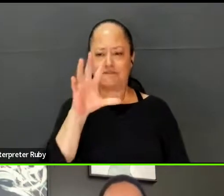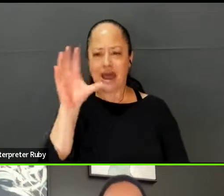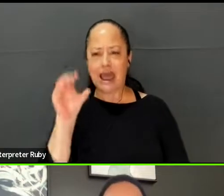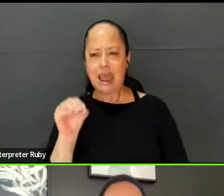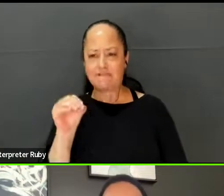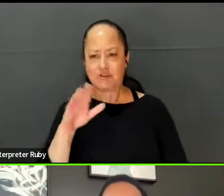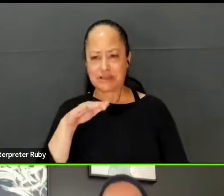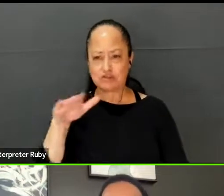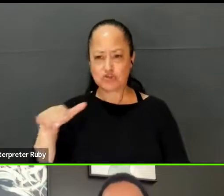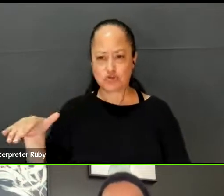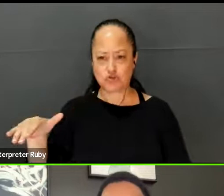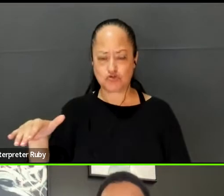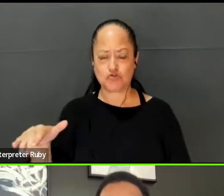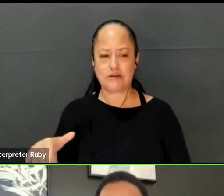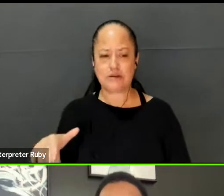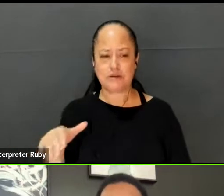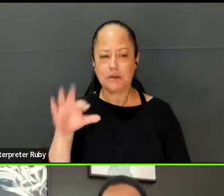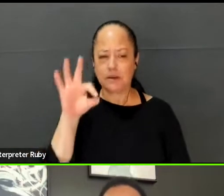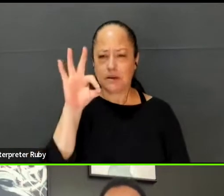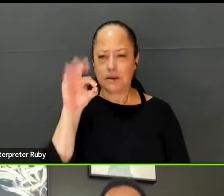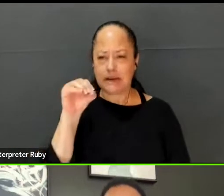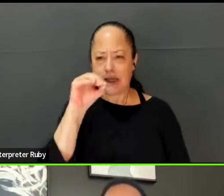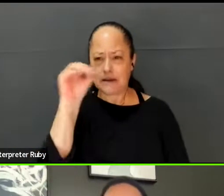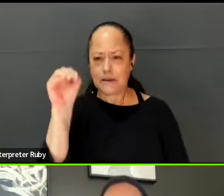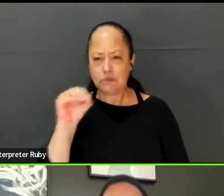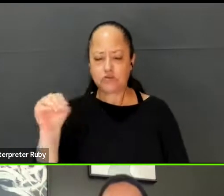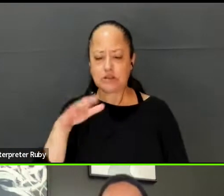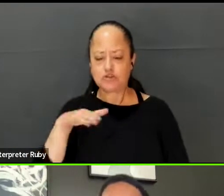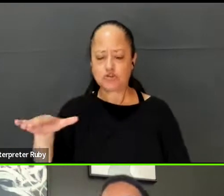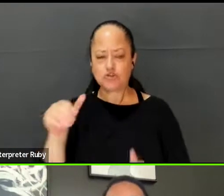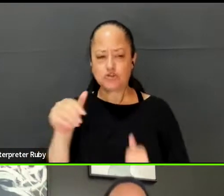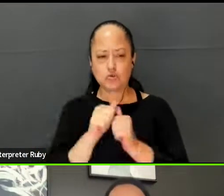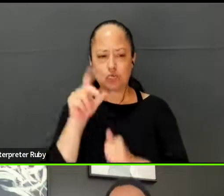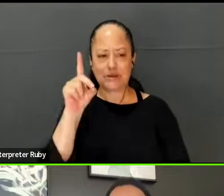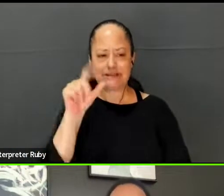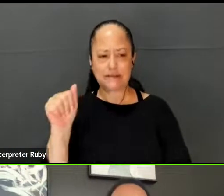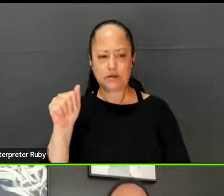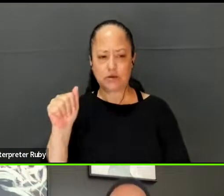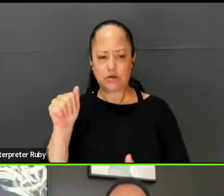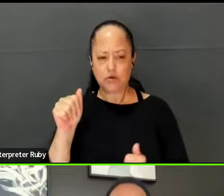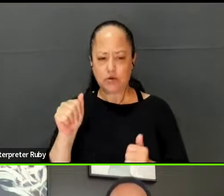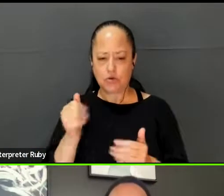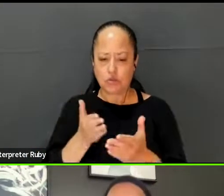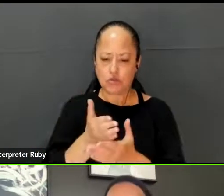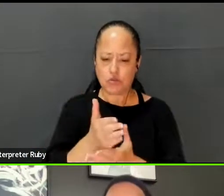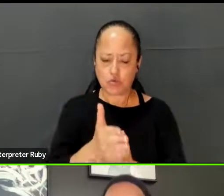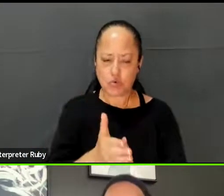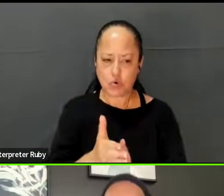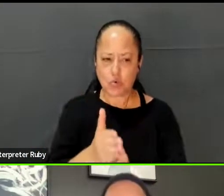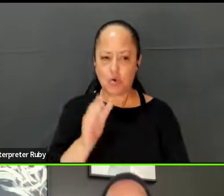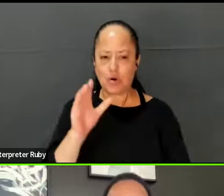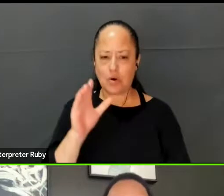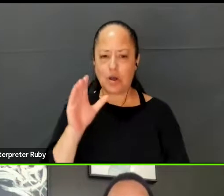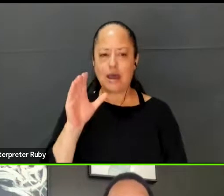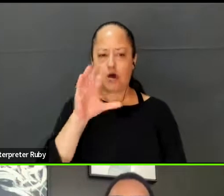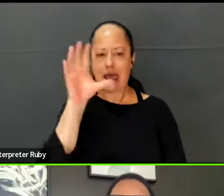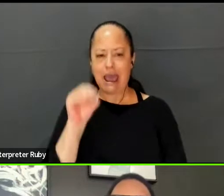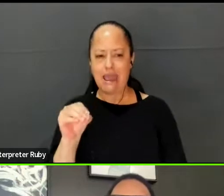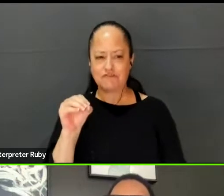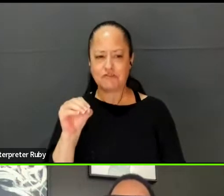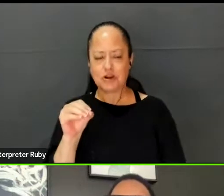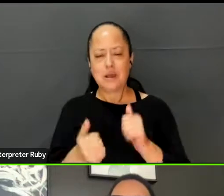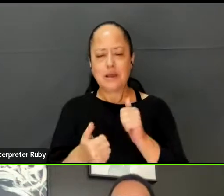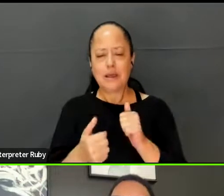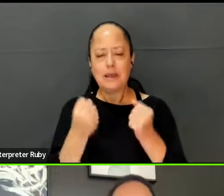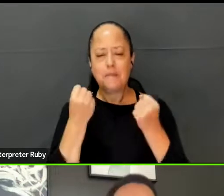You know, about 90% of children with disabilities throughout the continent where I'm from, throughout Africa and much of the